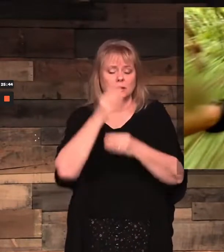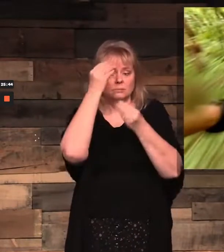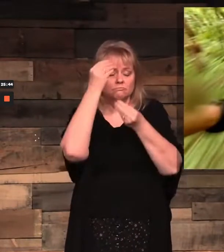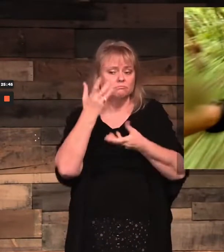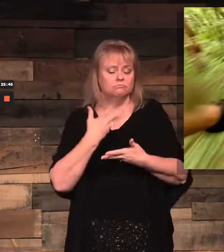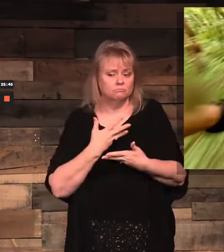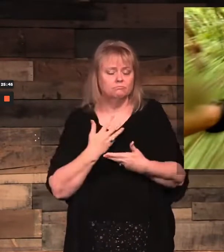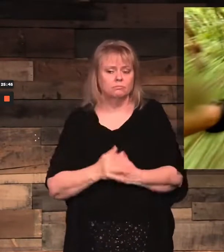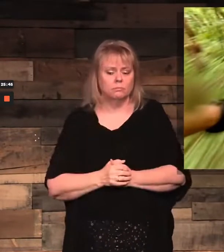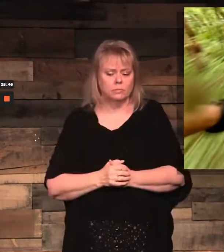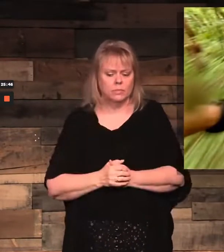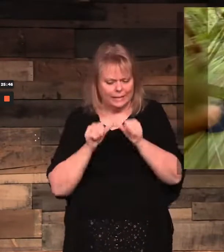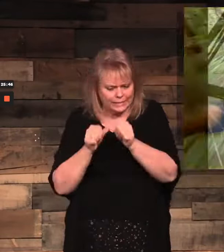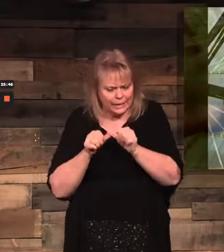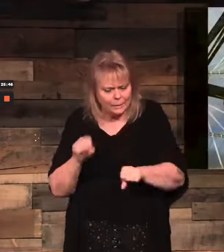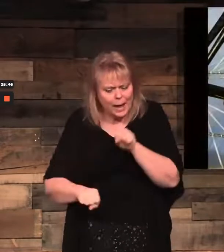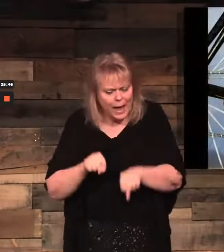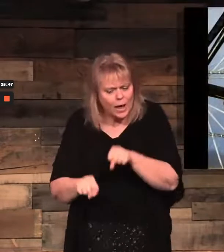"Pedal."